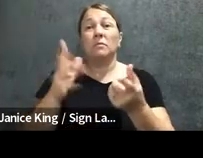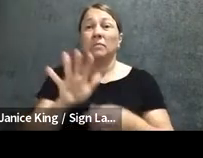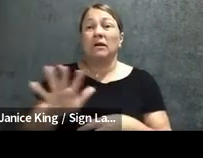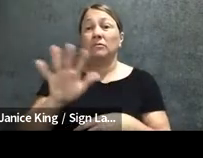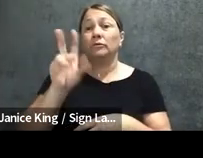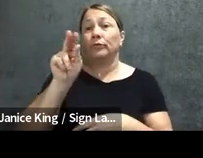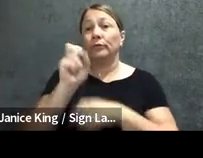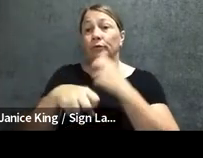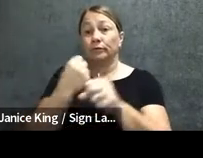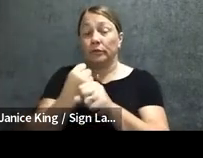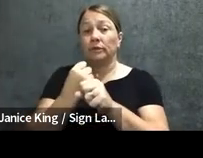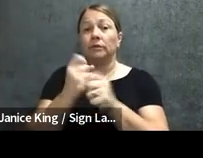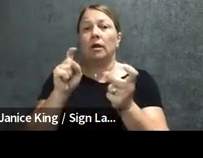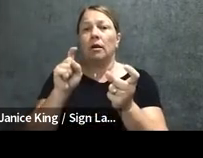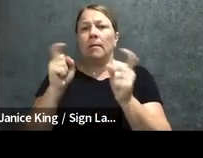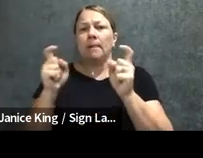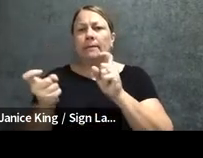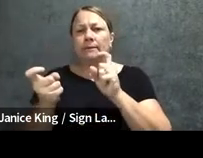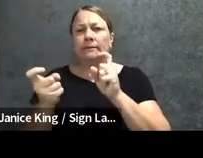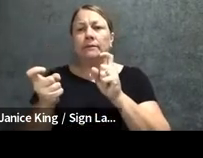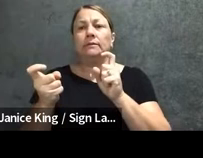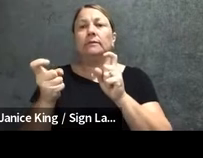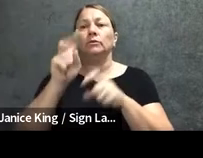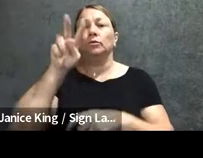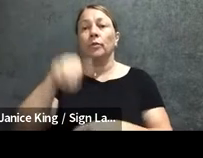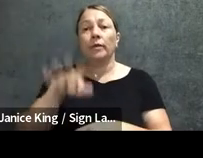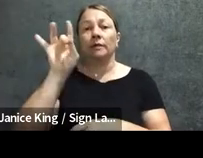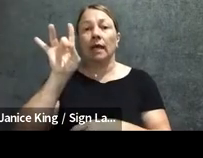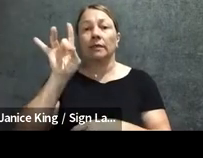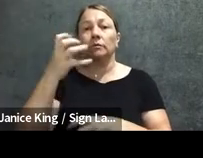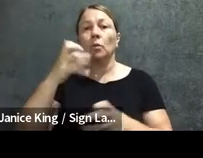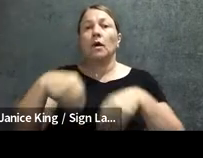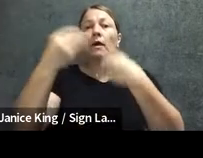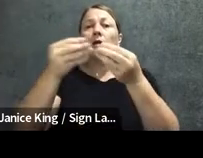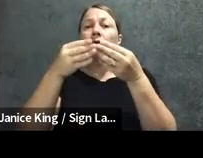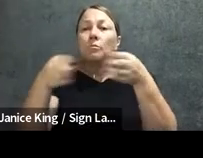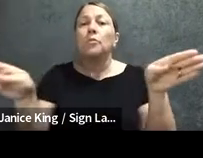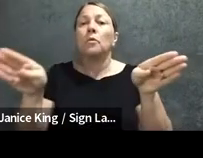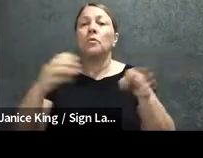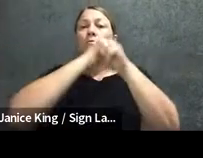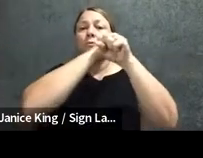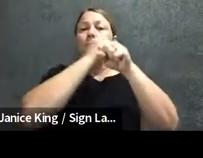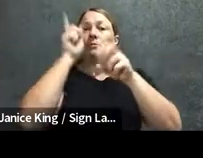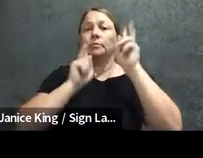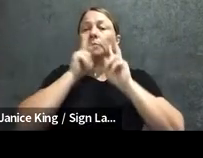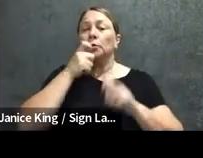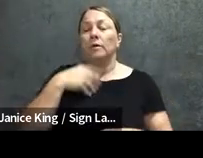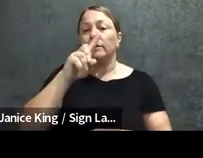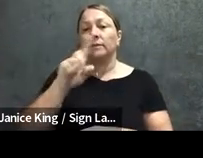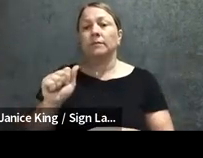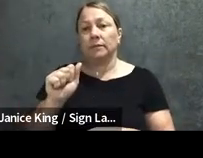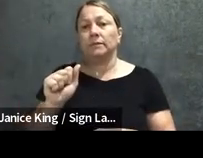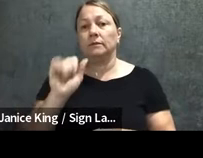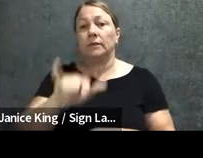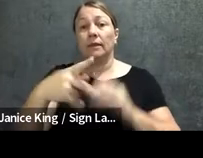and amended in 2008 to provide broad protections to persons with disabilities. The intent of the ADA